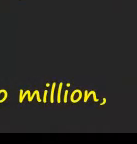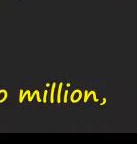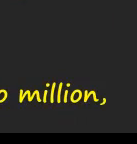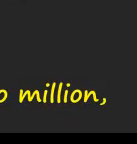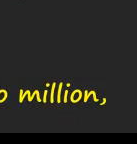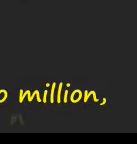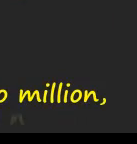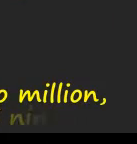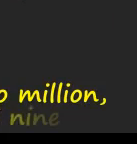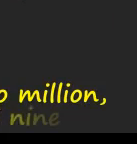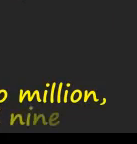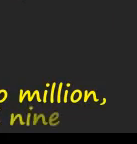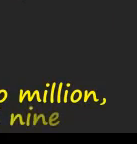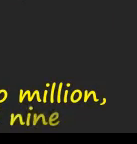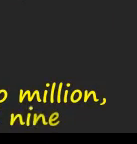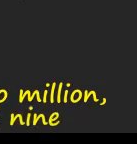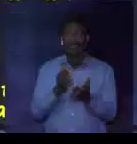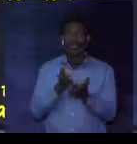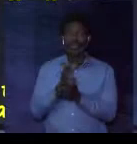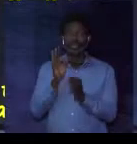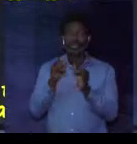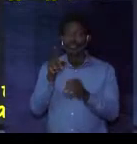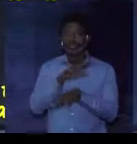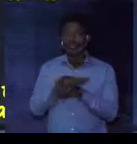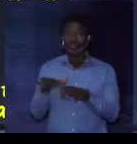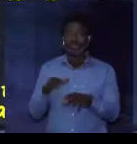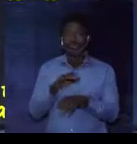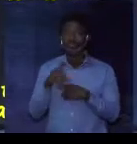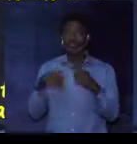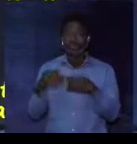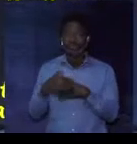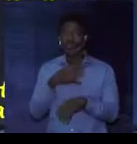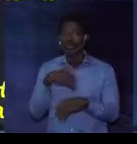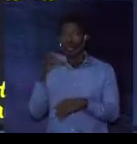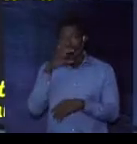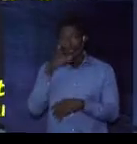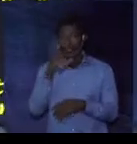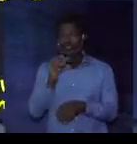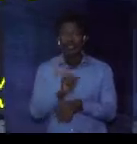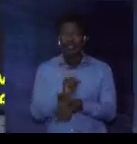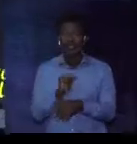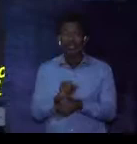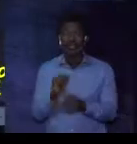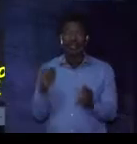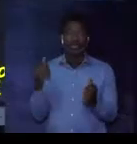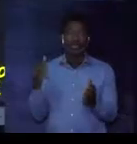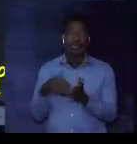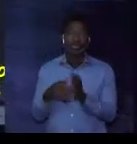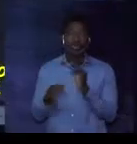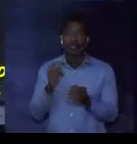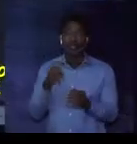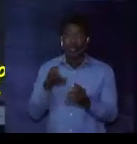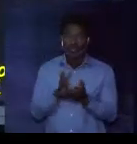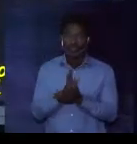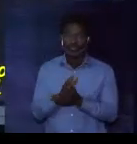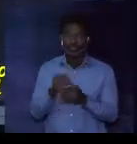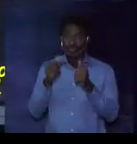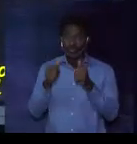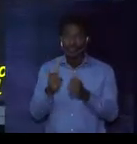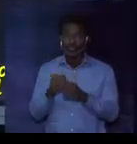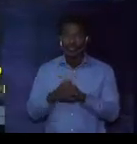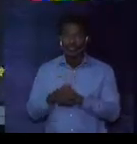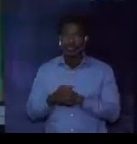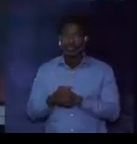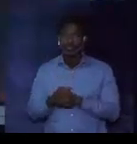9,152,035,109. Now, I believe that you got that right. If you did not, go back and check your work again. But if you did, then I say, good job, you.